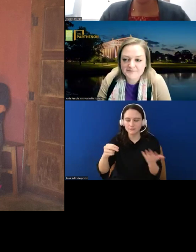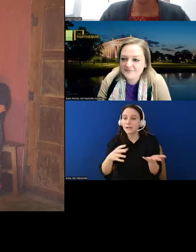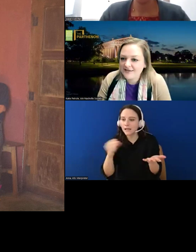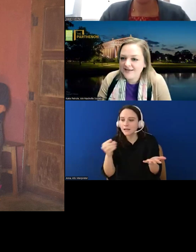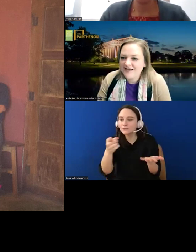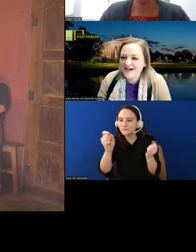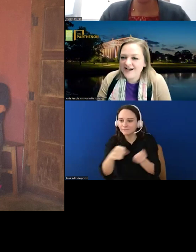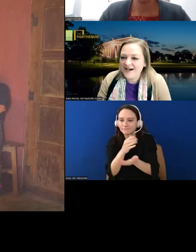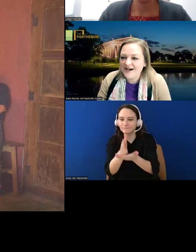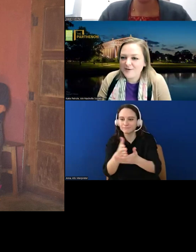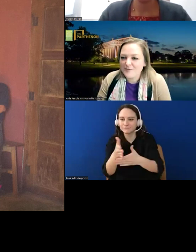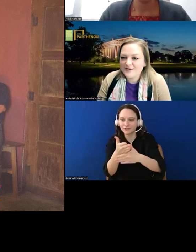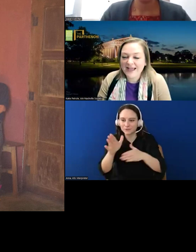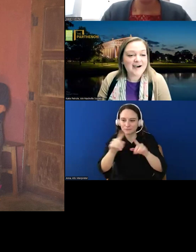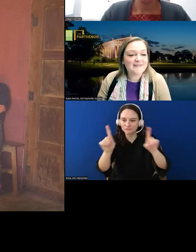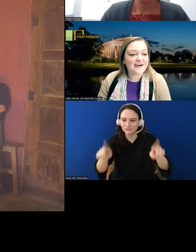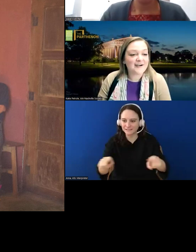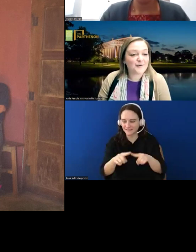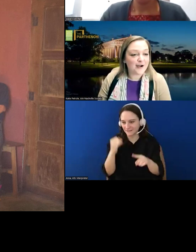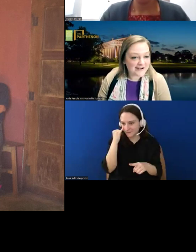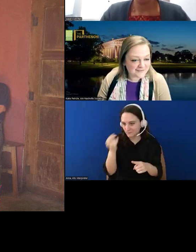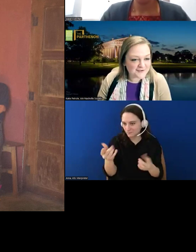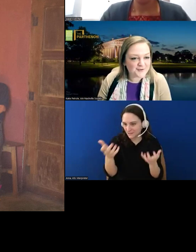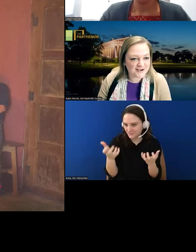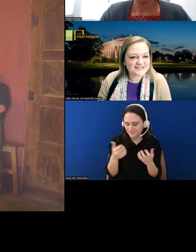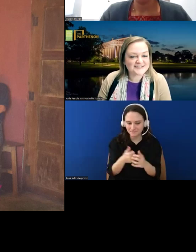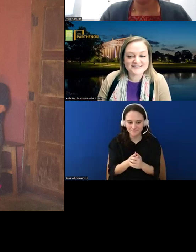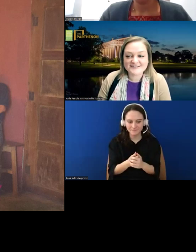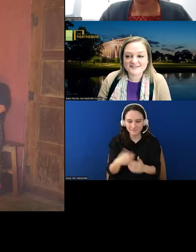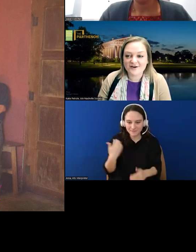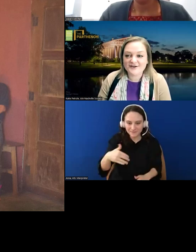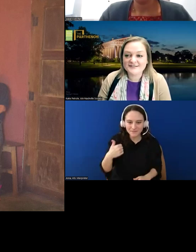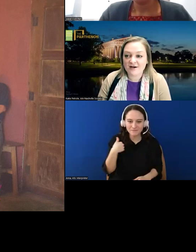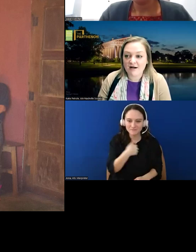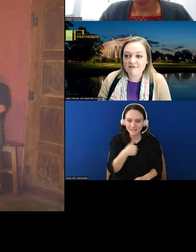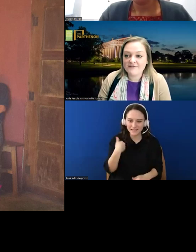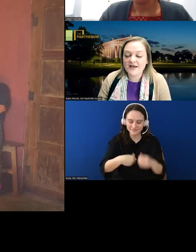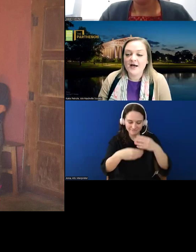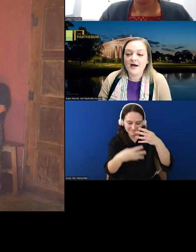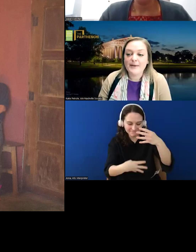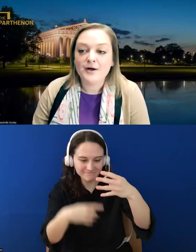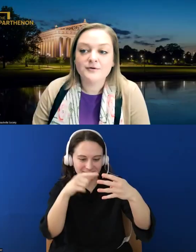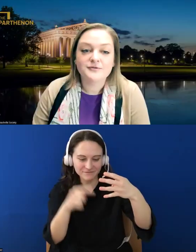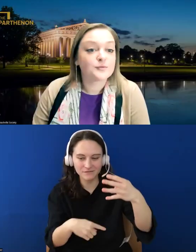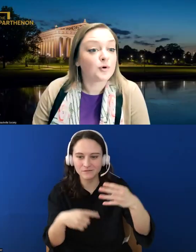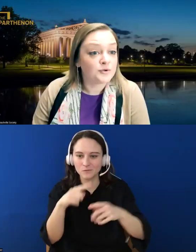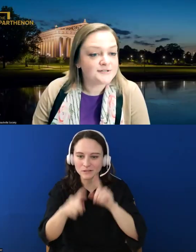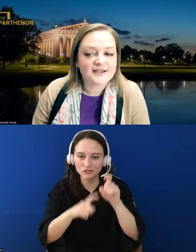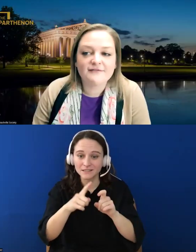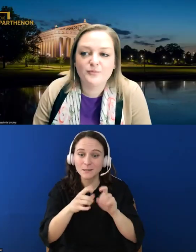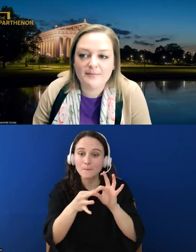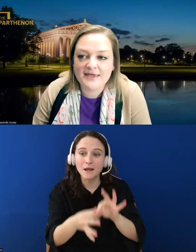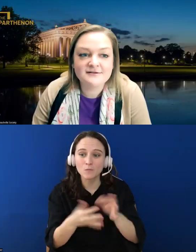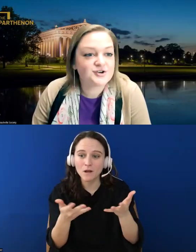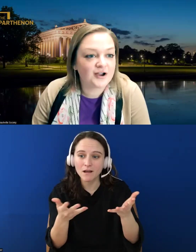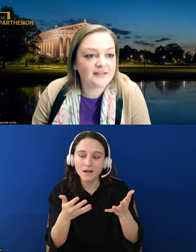well. We have quite a few questions to start us off about the roles